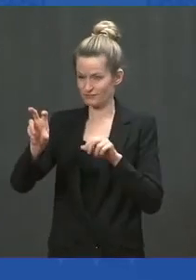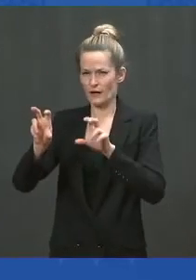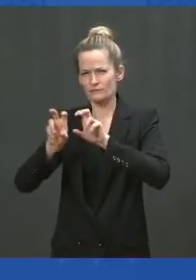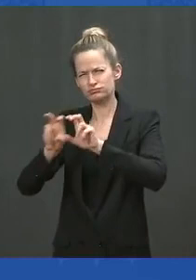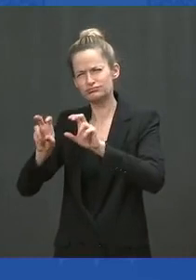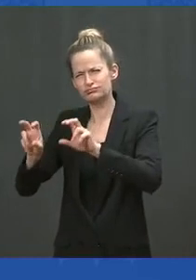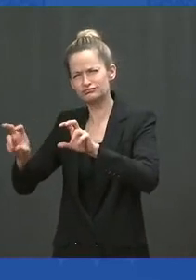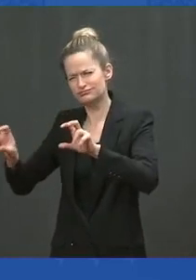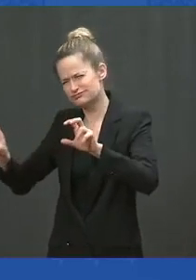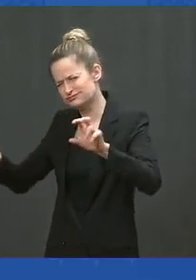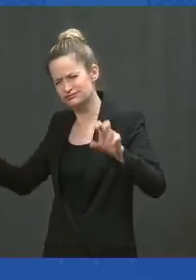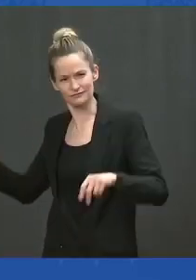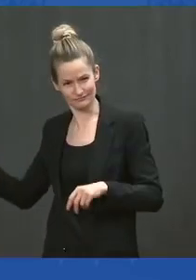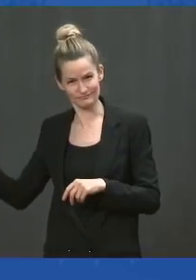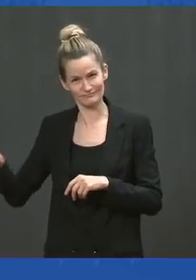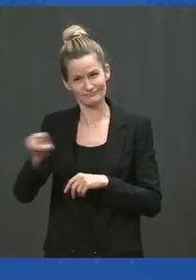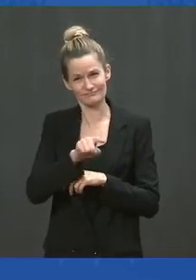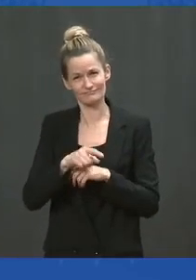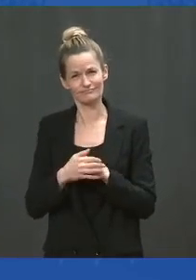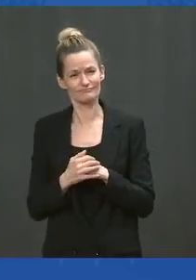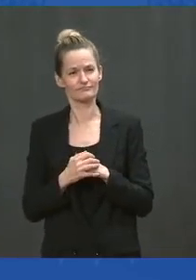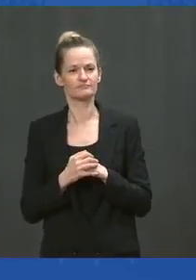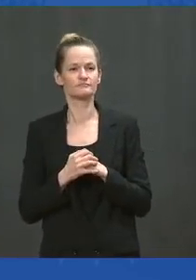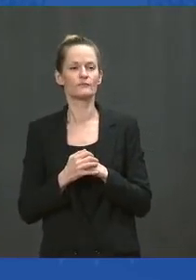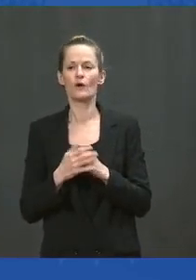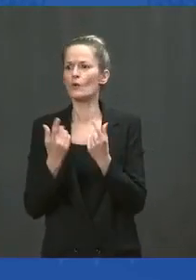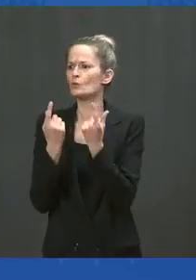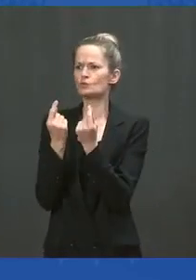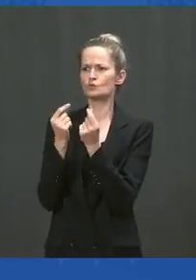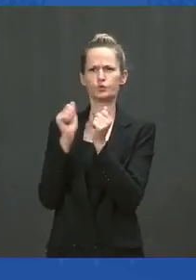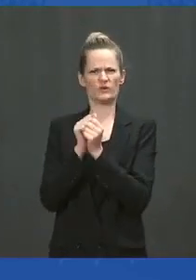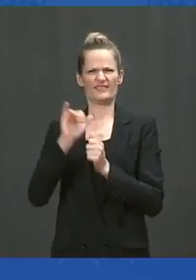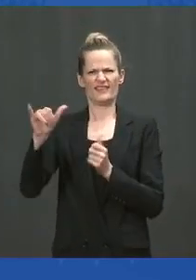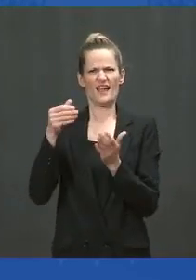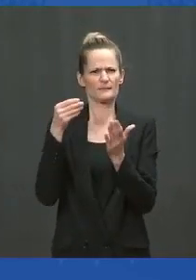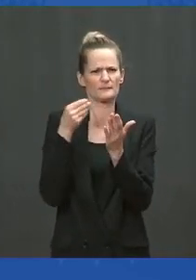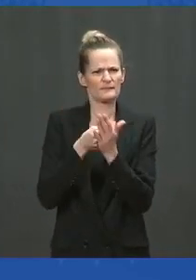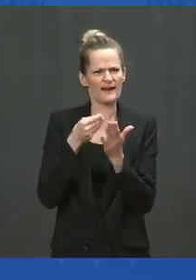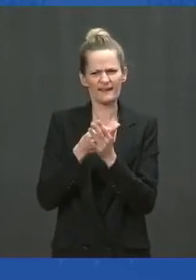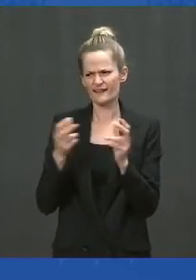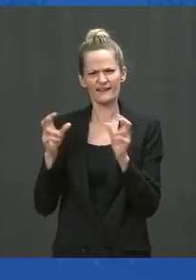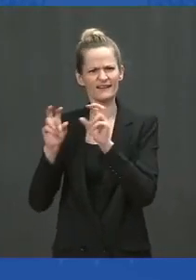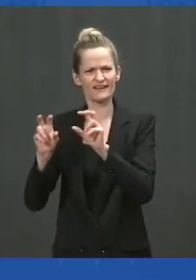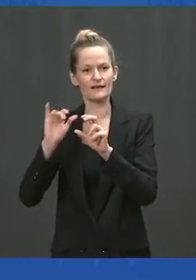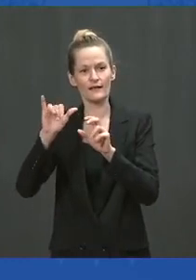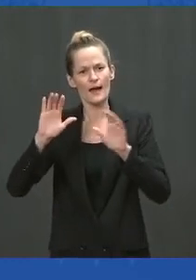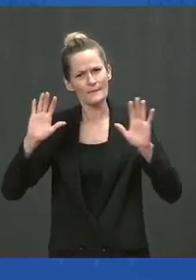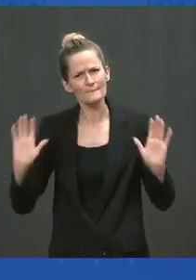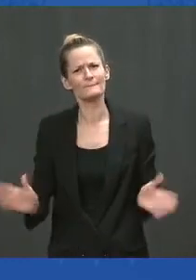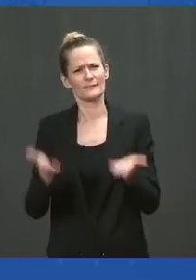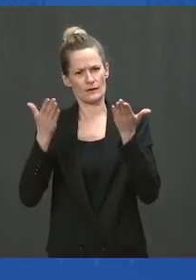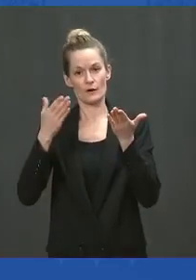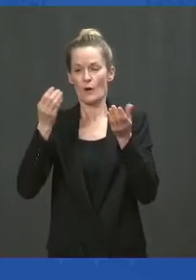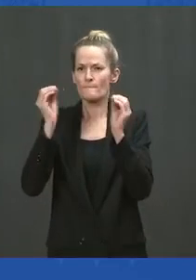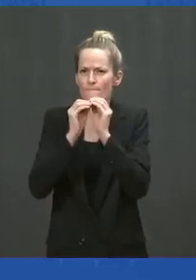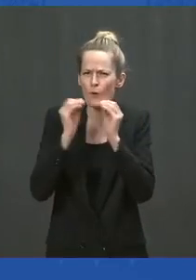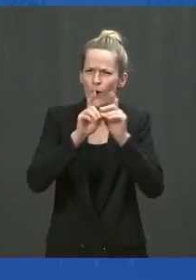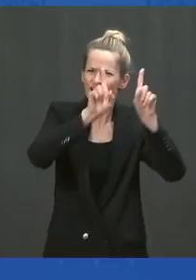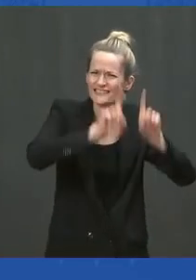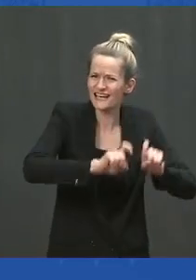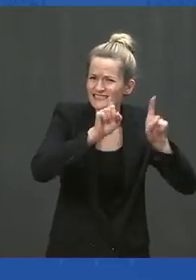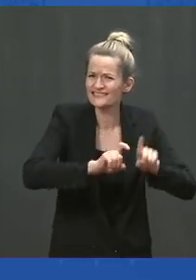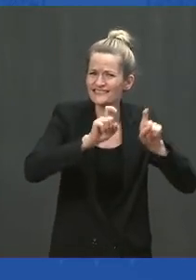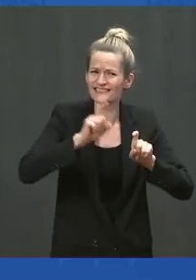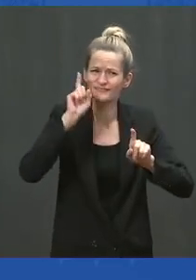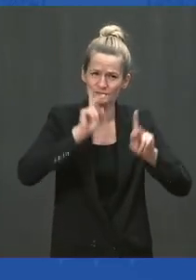we ramped up testing and protective equipment. And we actually went out and bought enough vaccine so that